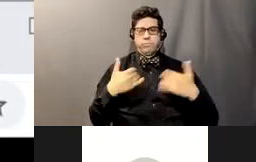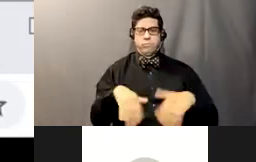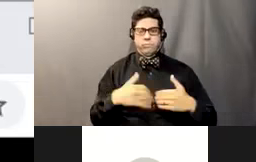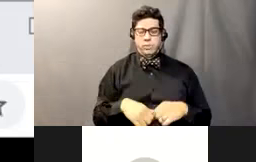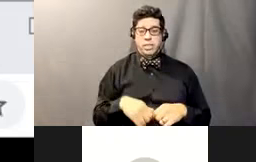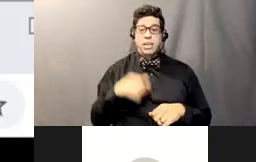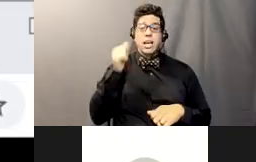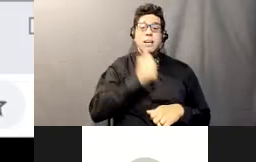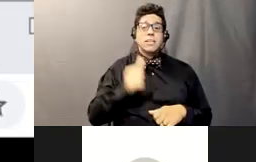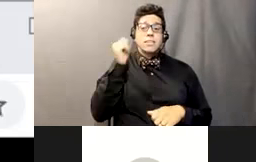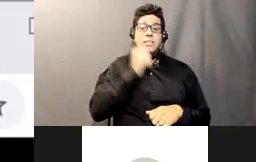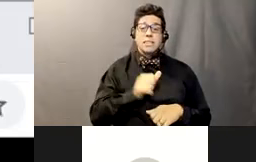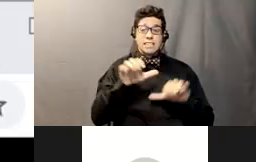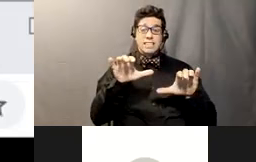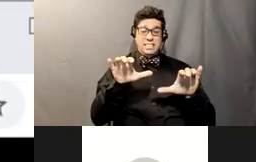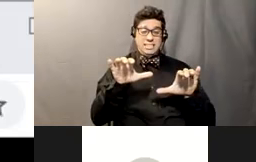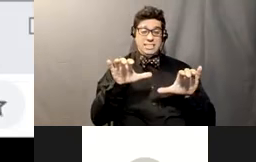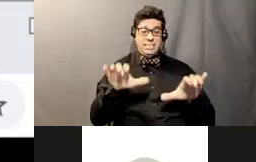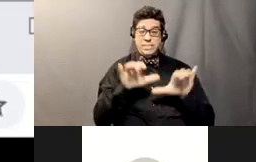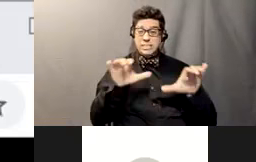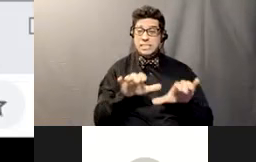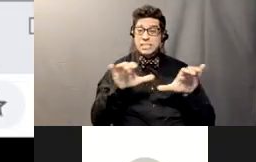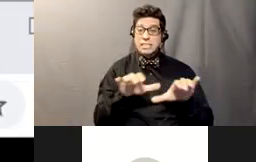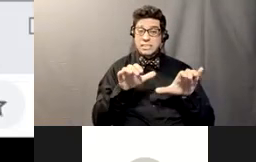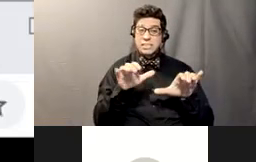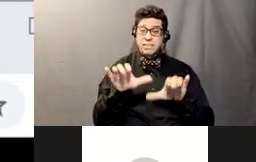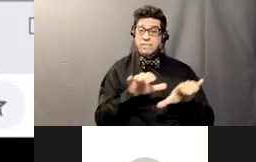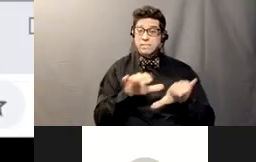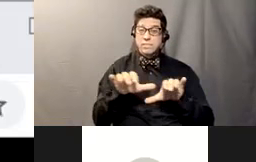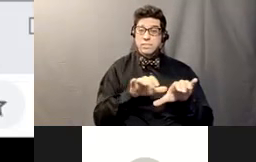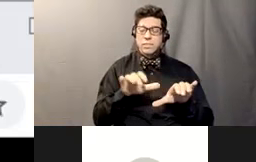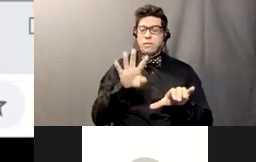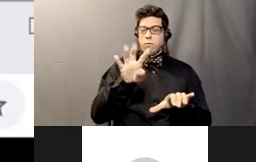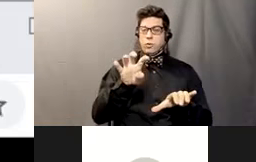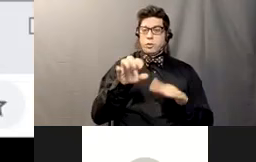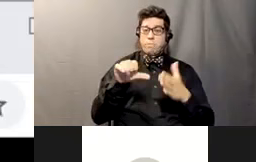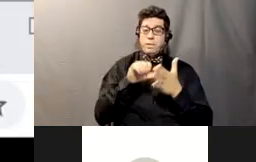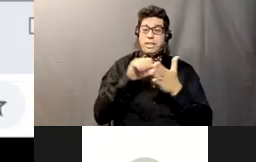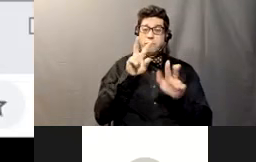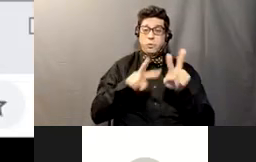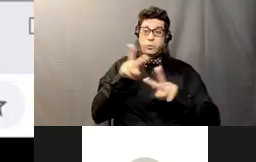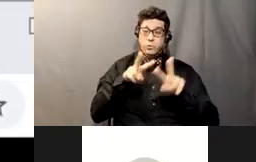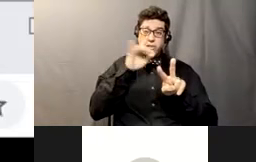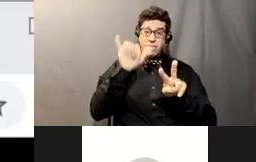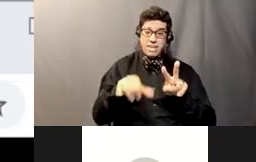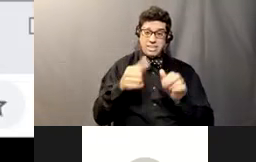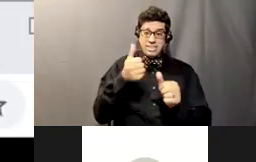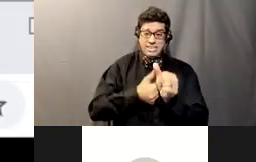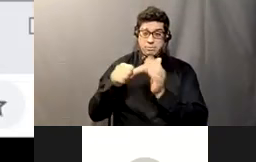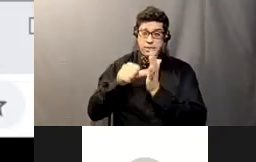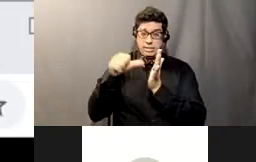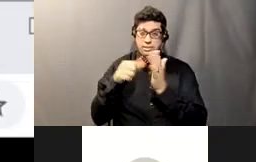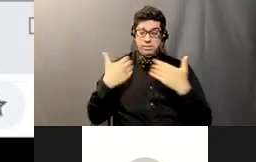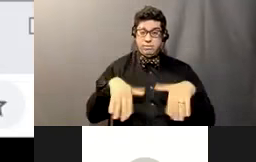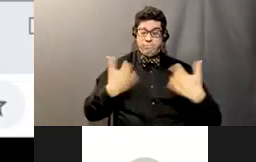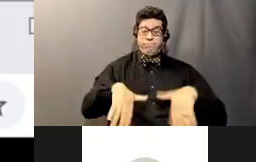Each day we had activities, and each of those days we had 400 page views for each of those pages. And so